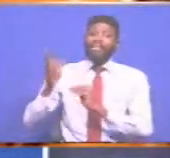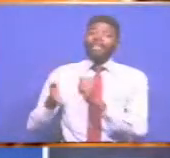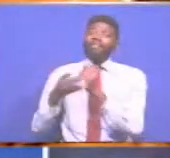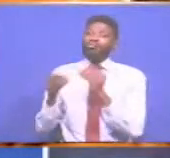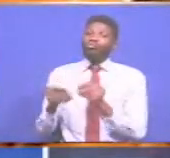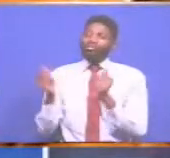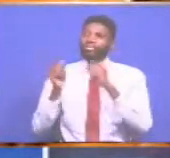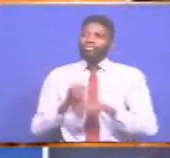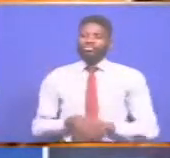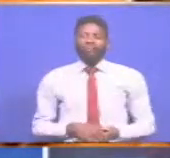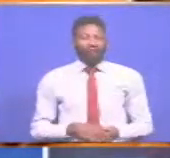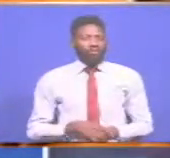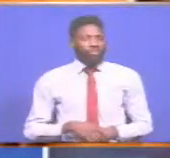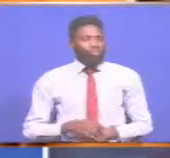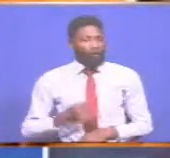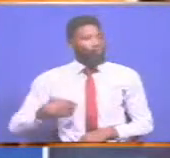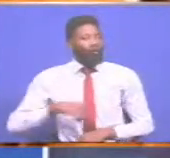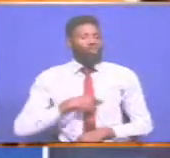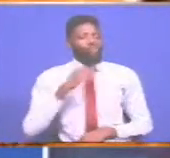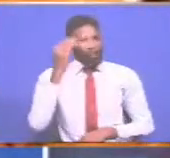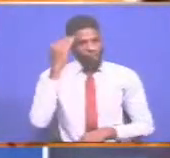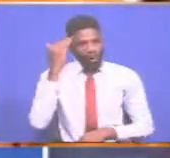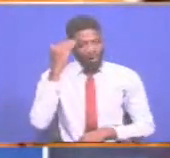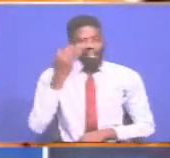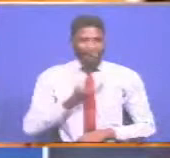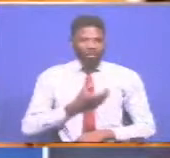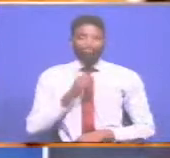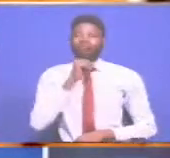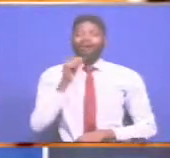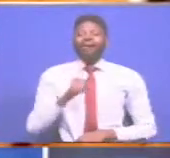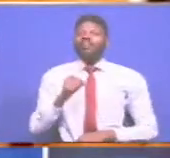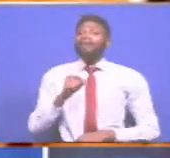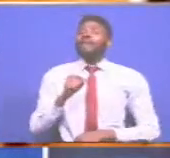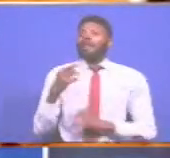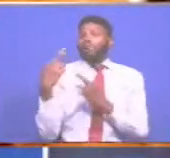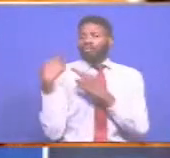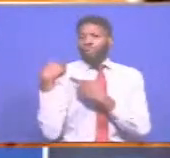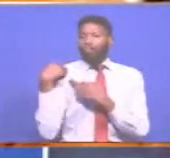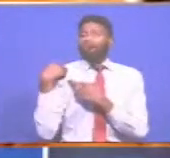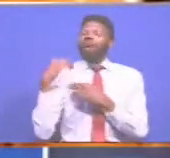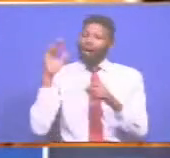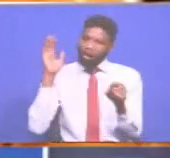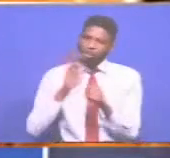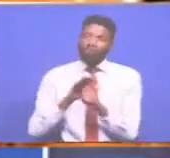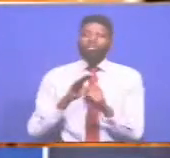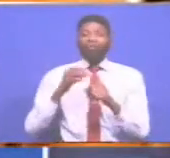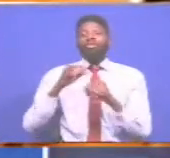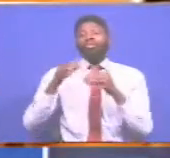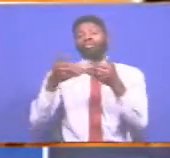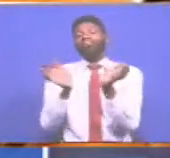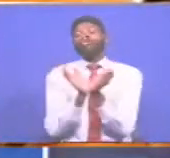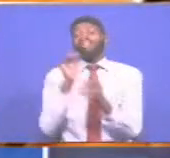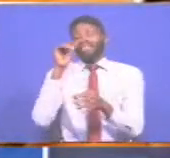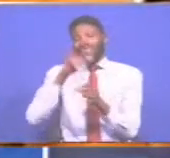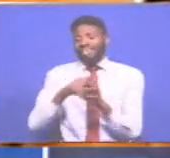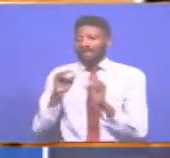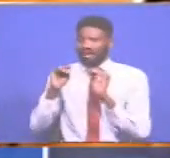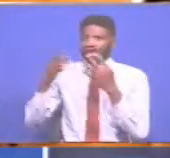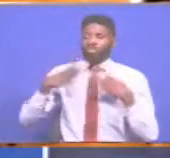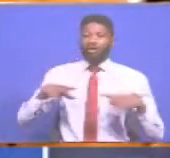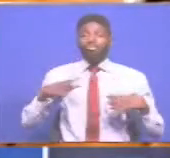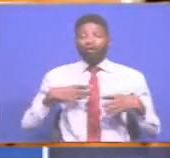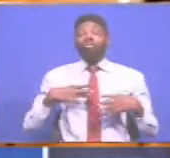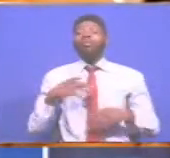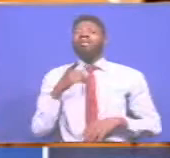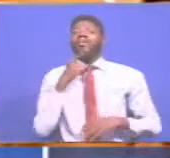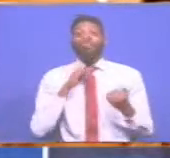Elders, they play a very big role in the communities to show people how is it that you're supposed to live together if you're man and wife. How do you